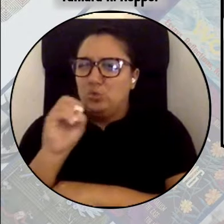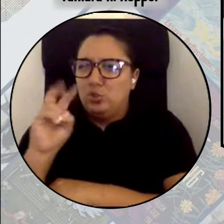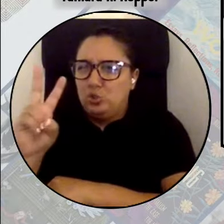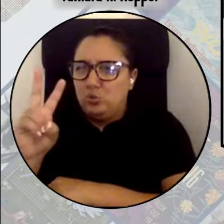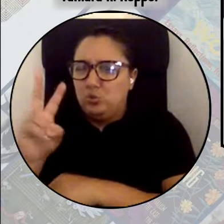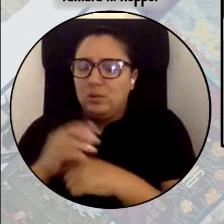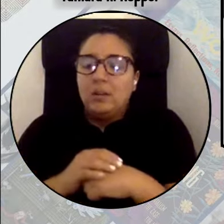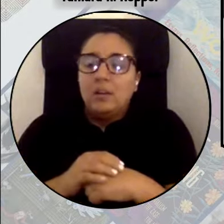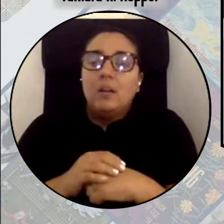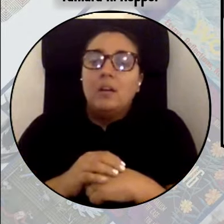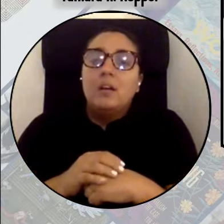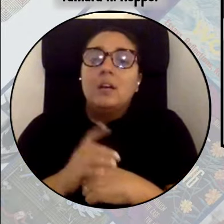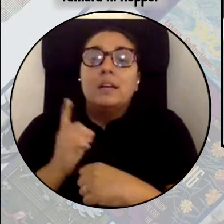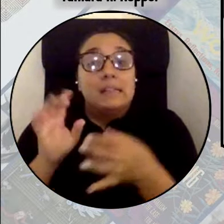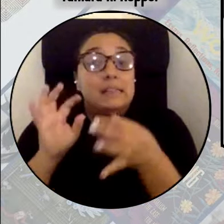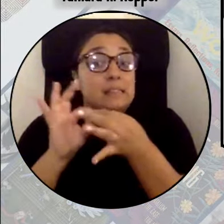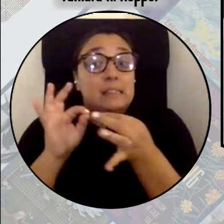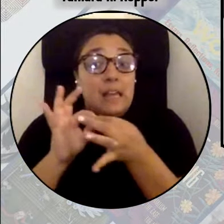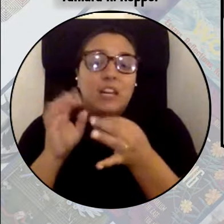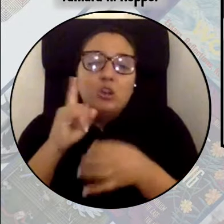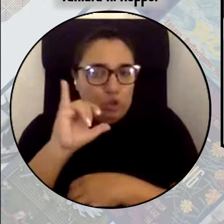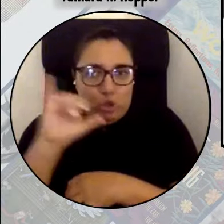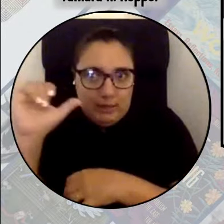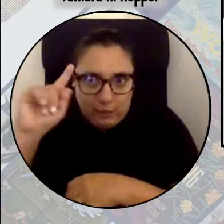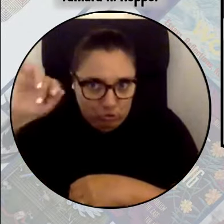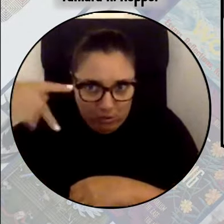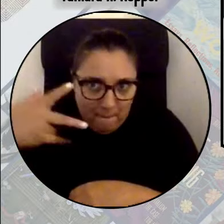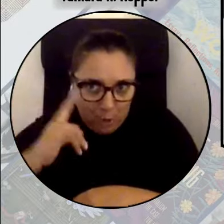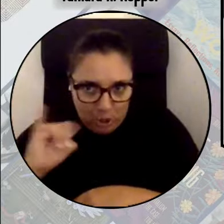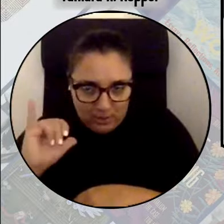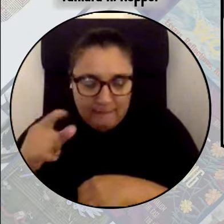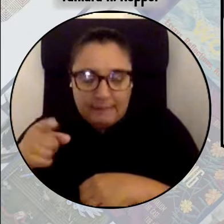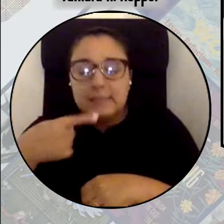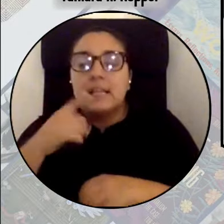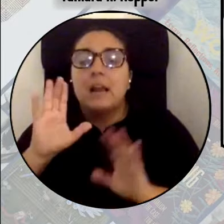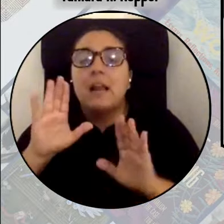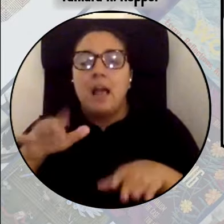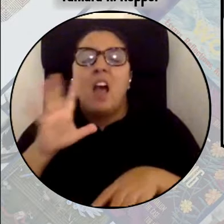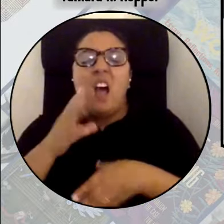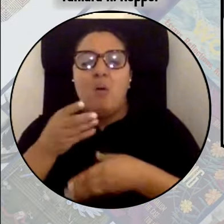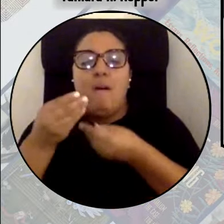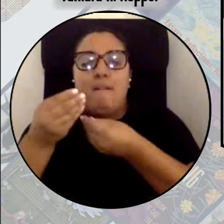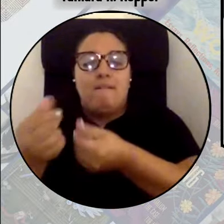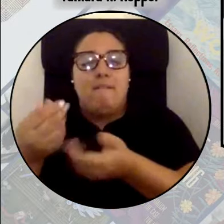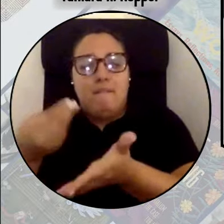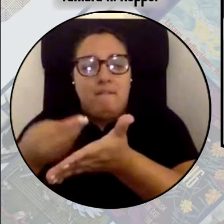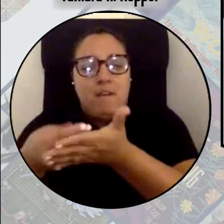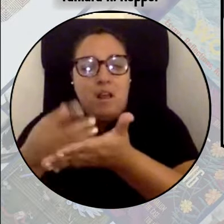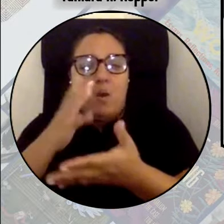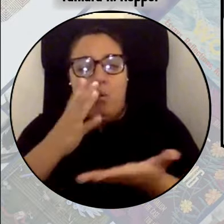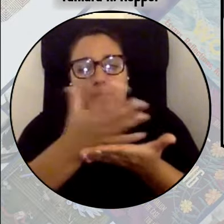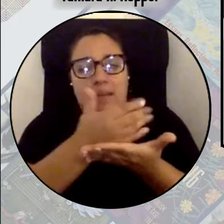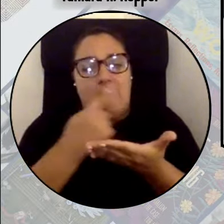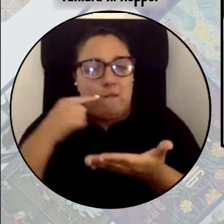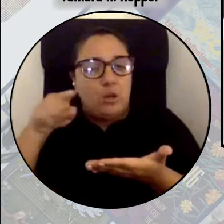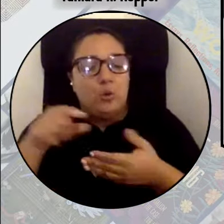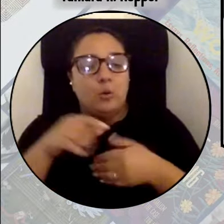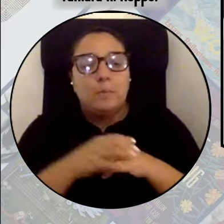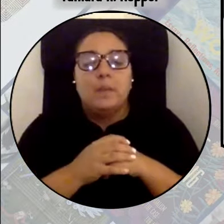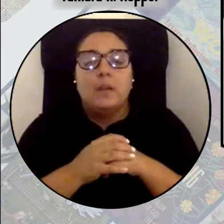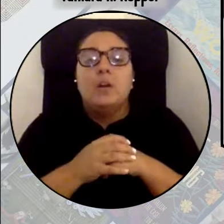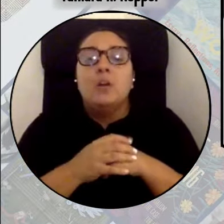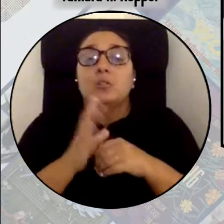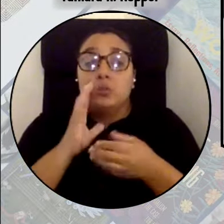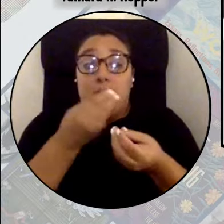your funding, right? And so he threatened them with getting, you know, with their funding. And so they put out kind of a more watered down version of this